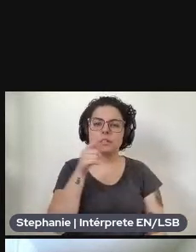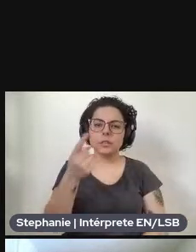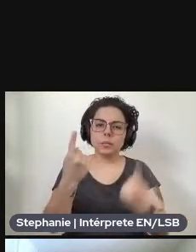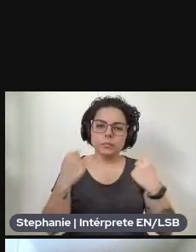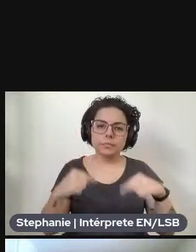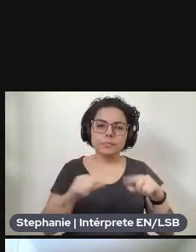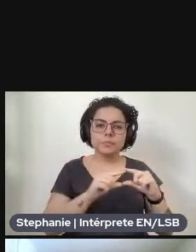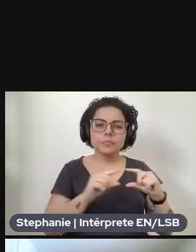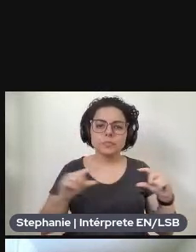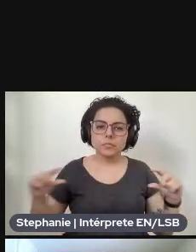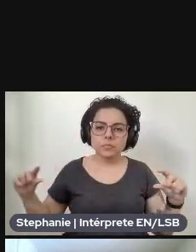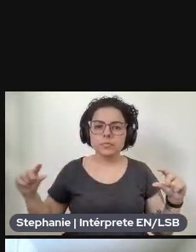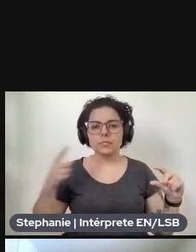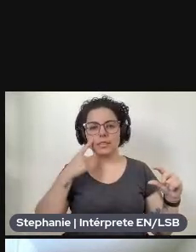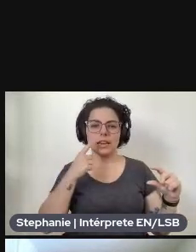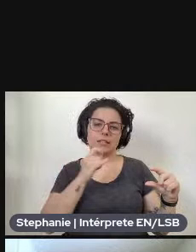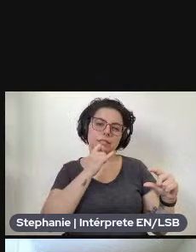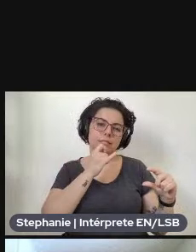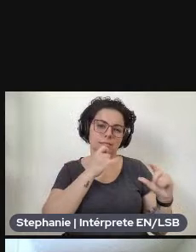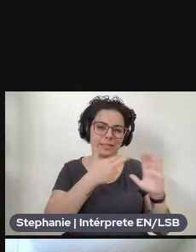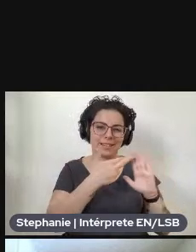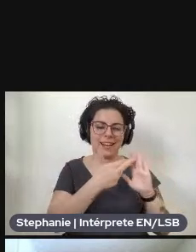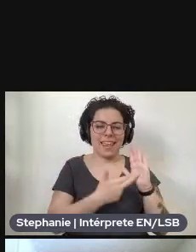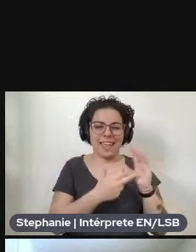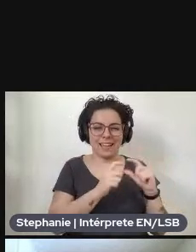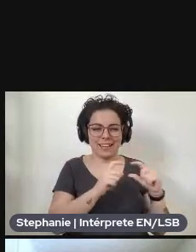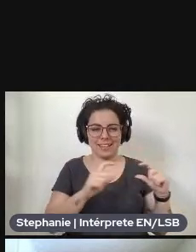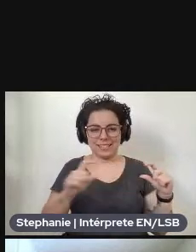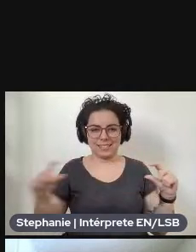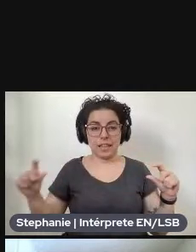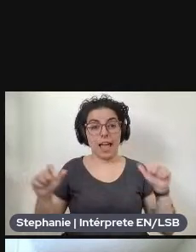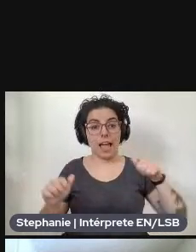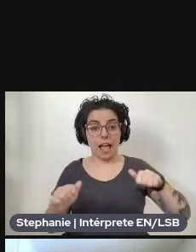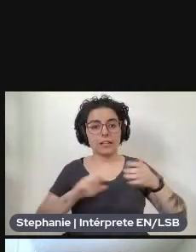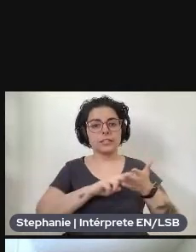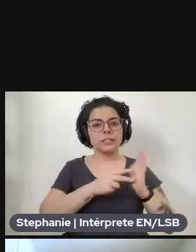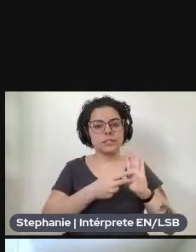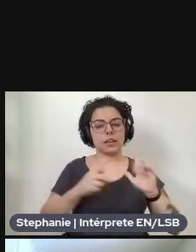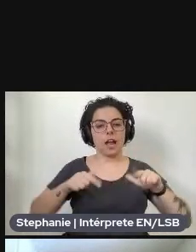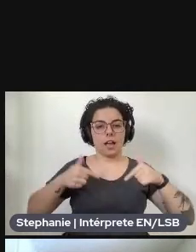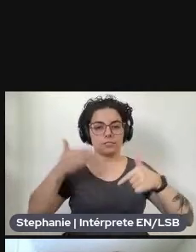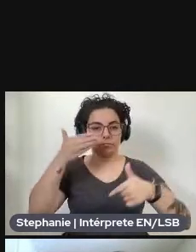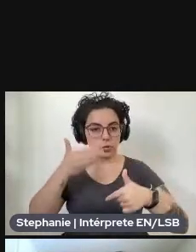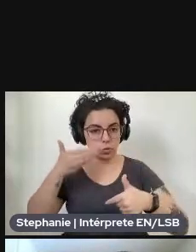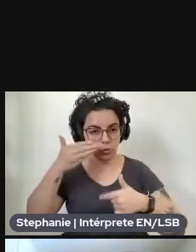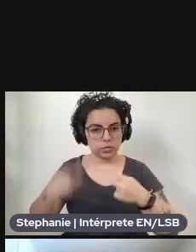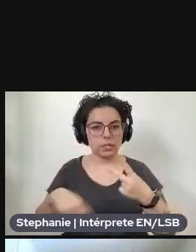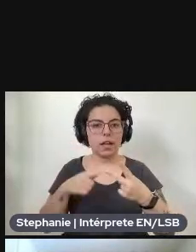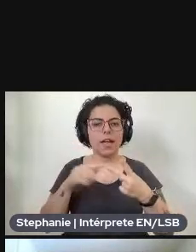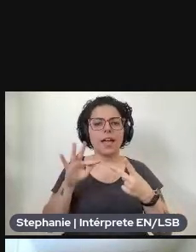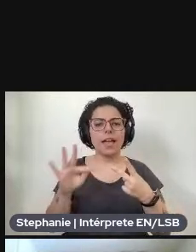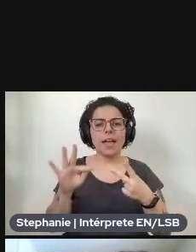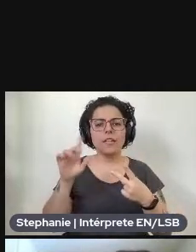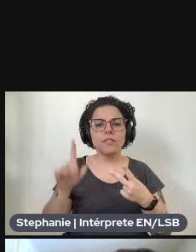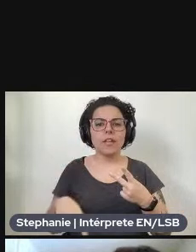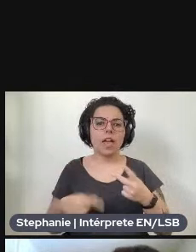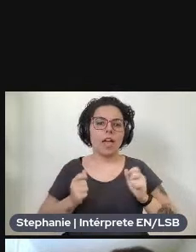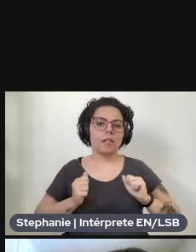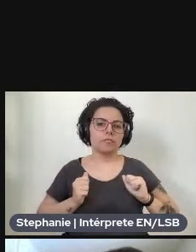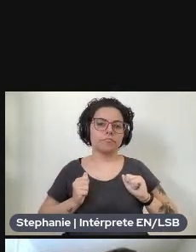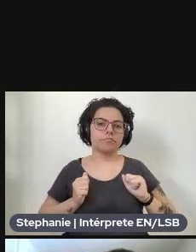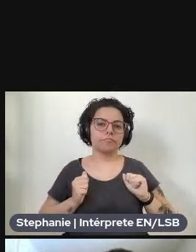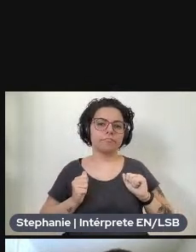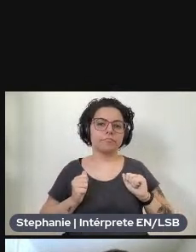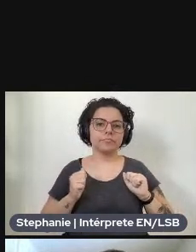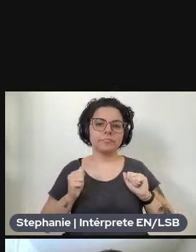as follows. A is Discourse Act. F is any illocutionary